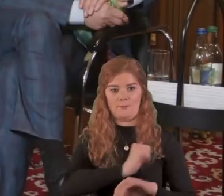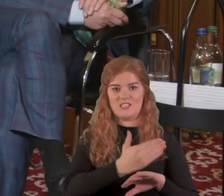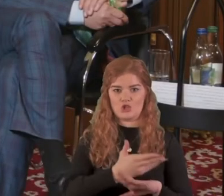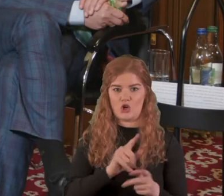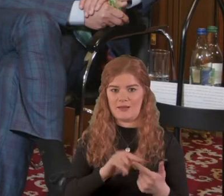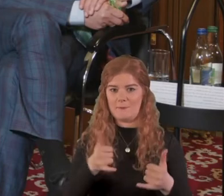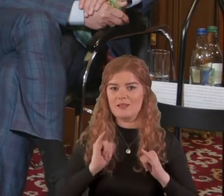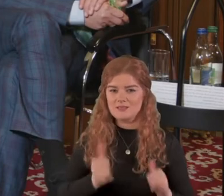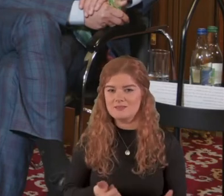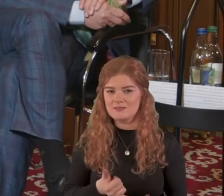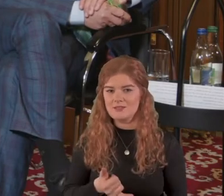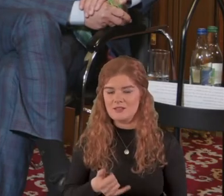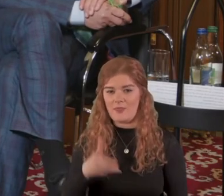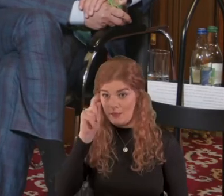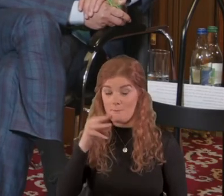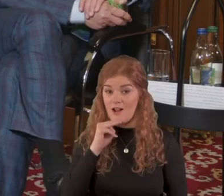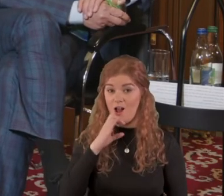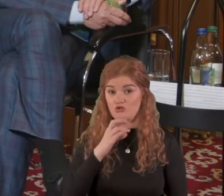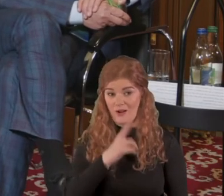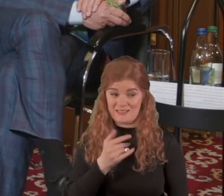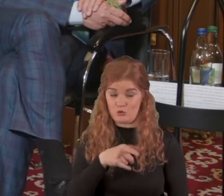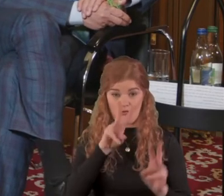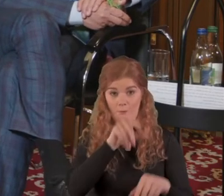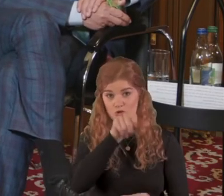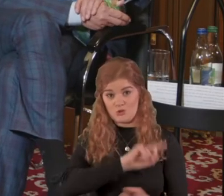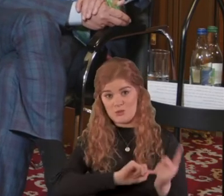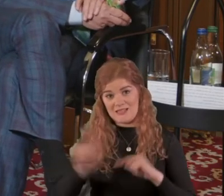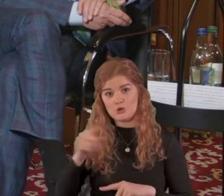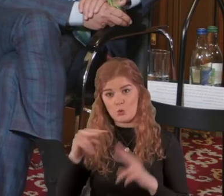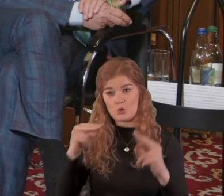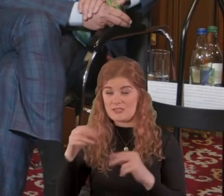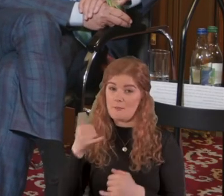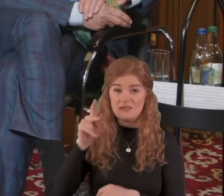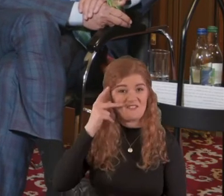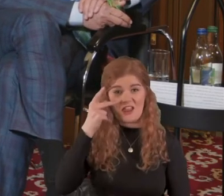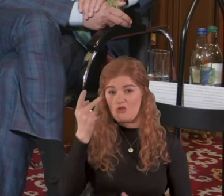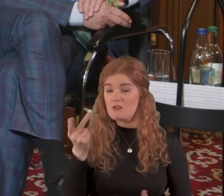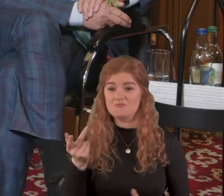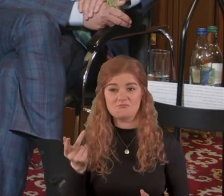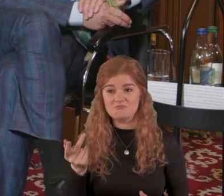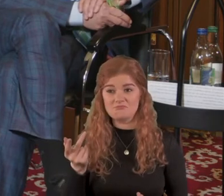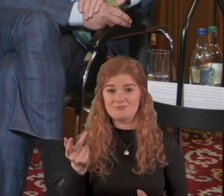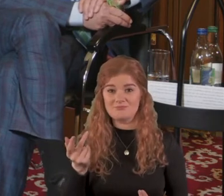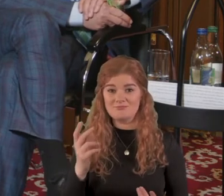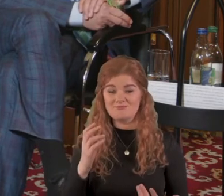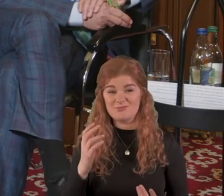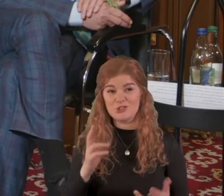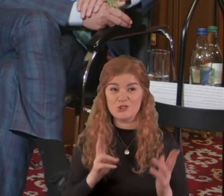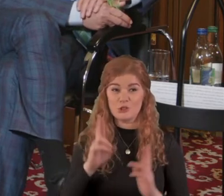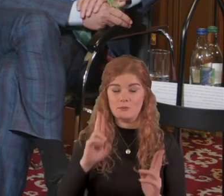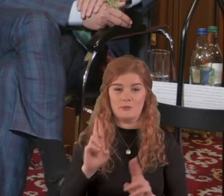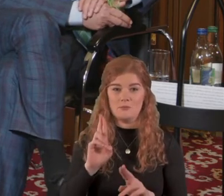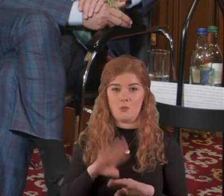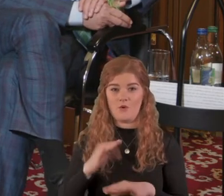but you see, I think Collins probably was right that he was the wrong man. And maybe De Valera could have played a better